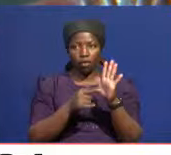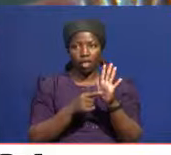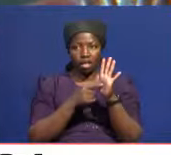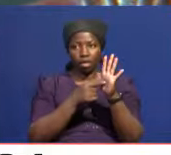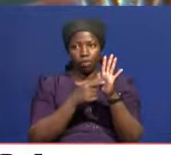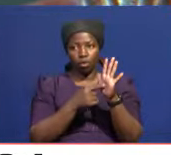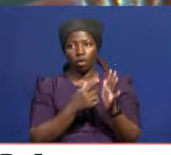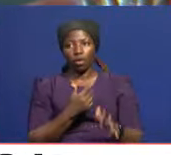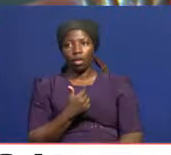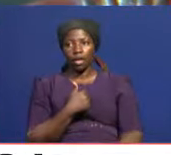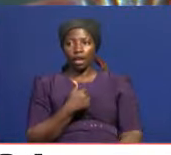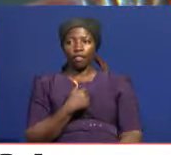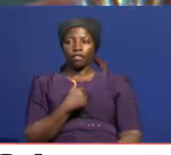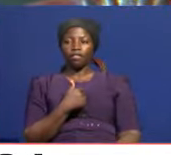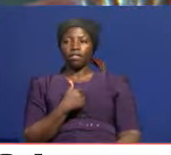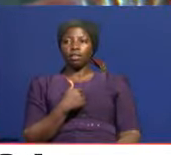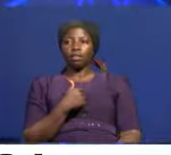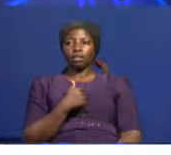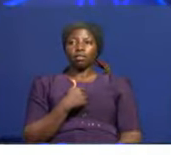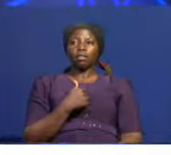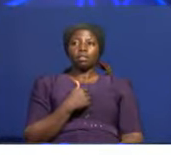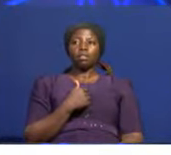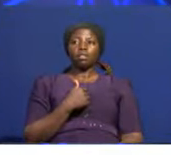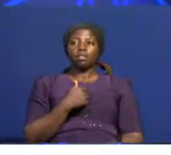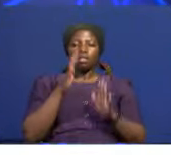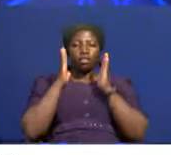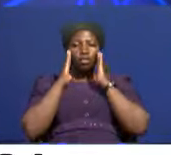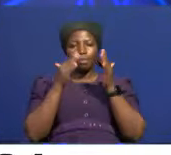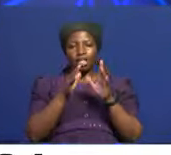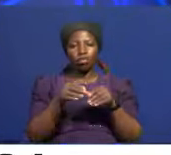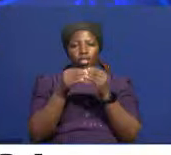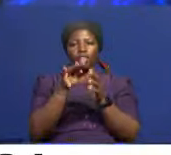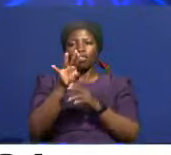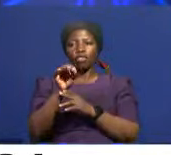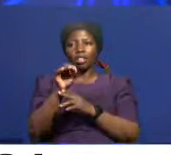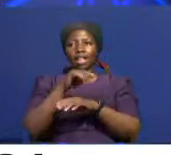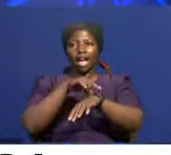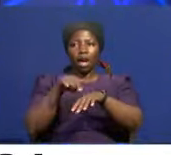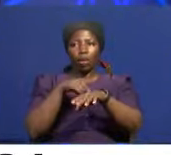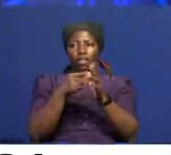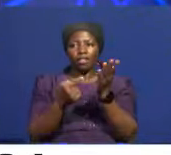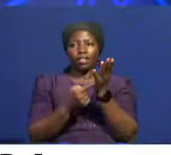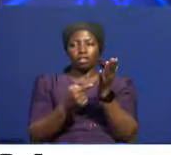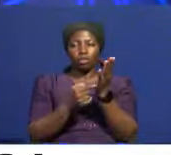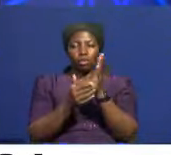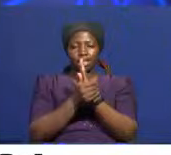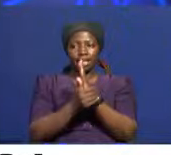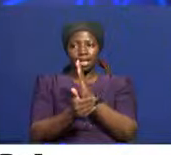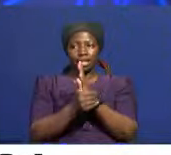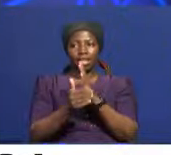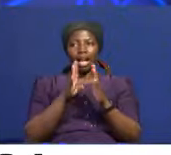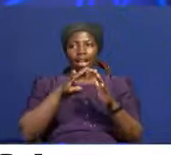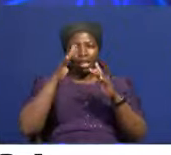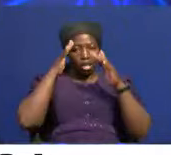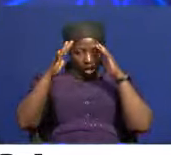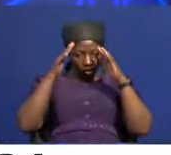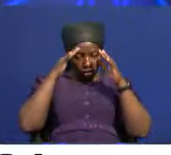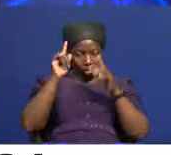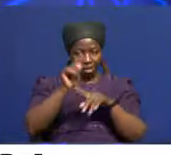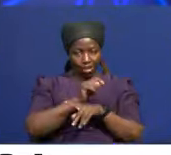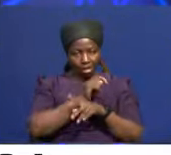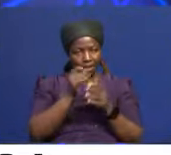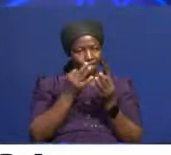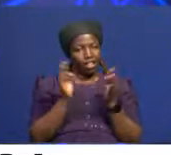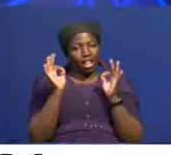have committed to provide 40 hours of digital skills and innovation training free of charge to